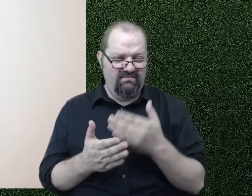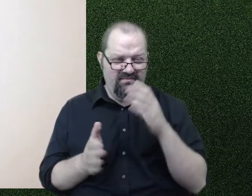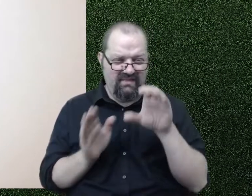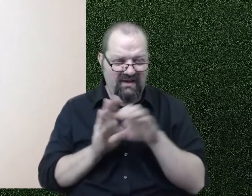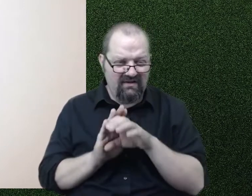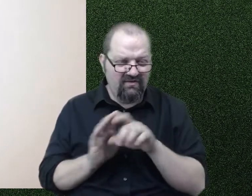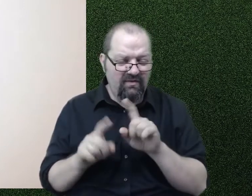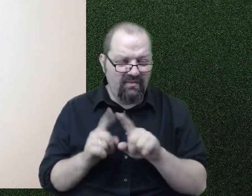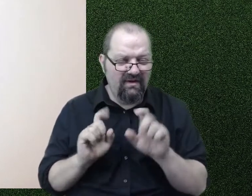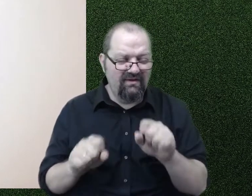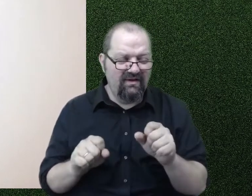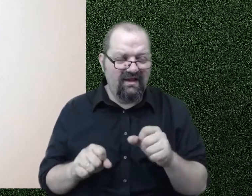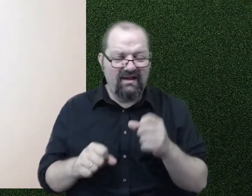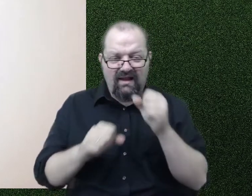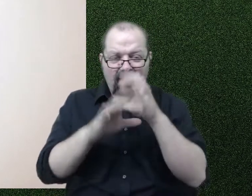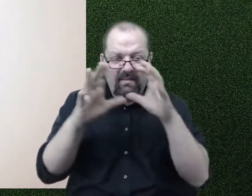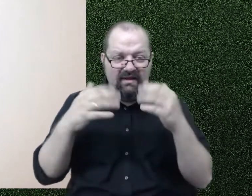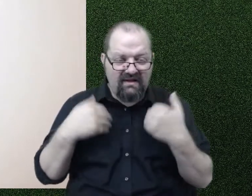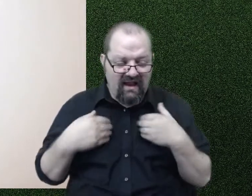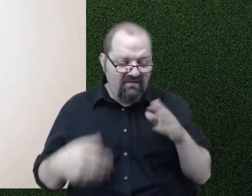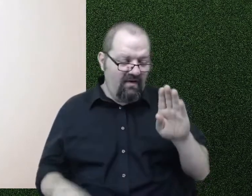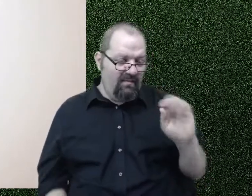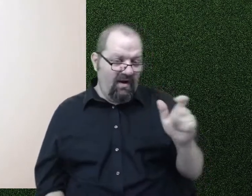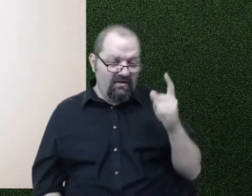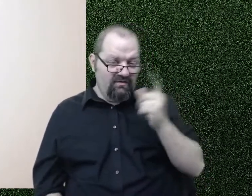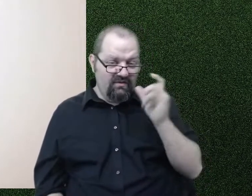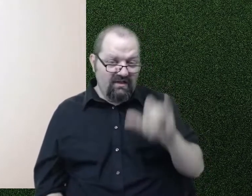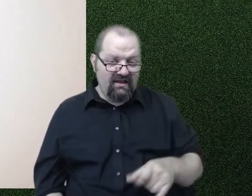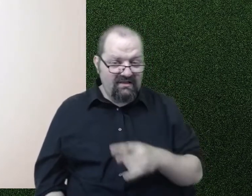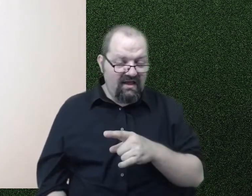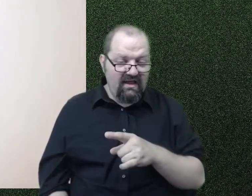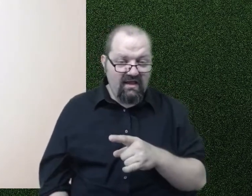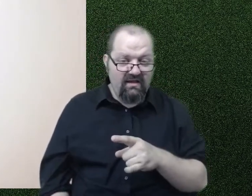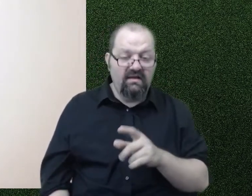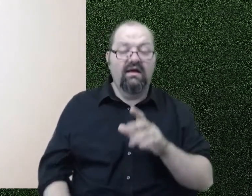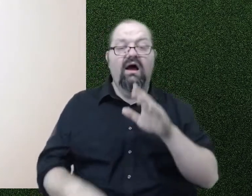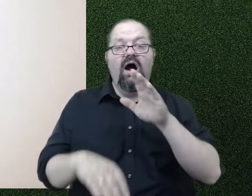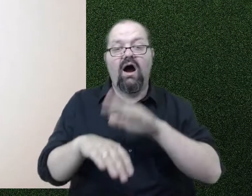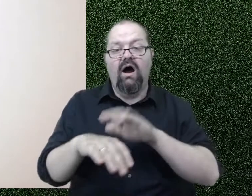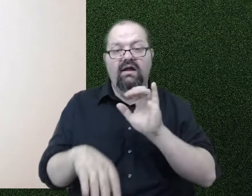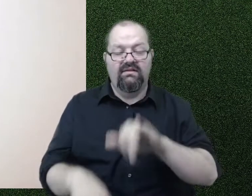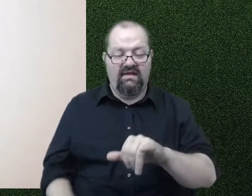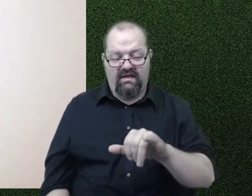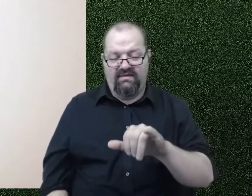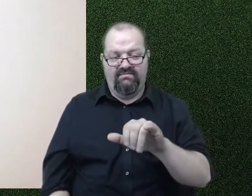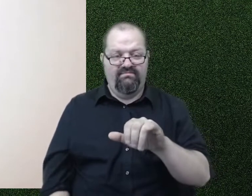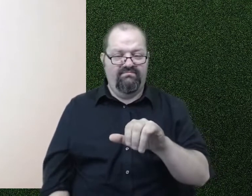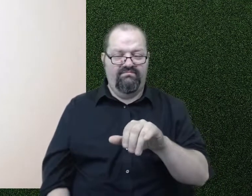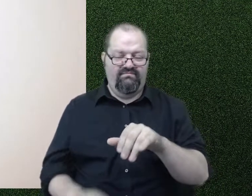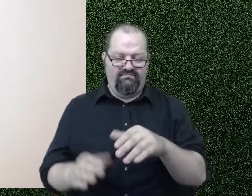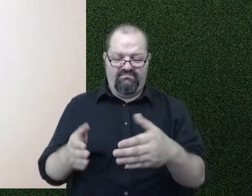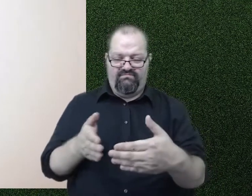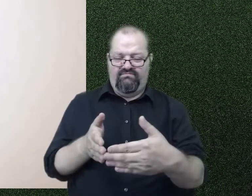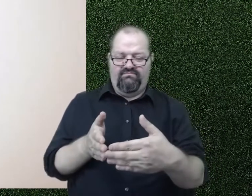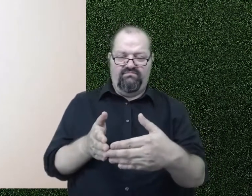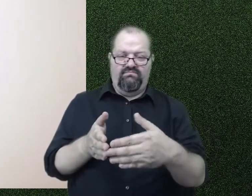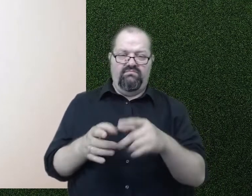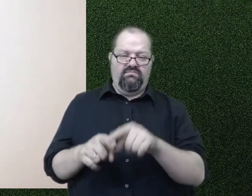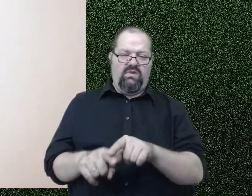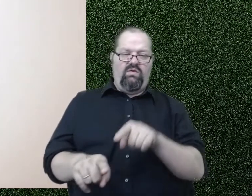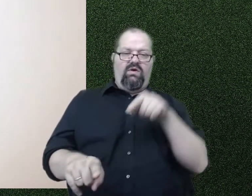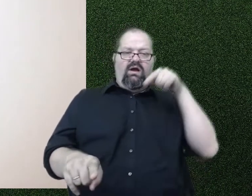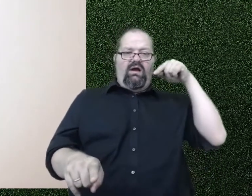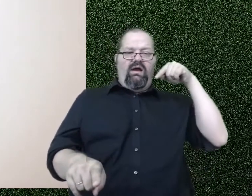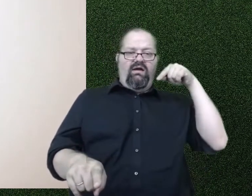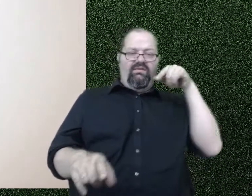if I imagine that I've got a box that looks like this, and imagine that it's on the diagonal, it's going from that back corner to this front corner that's